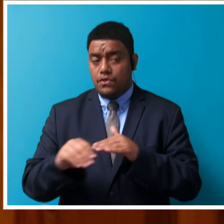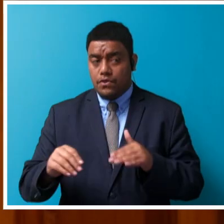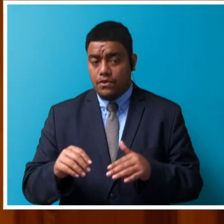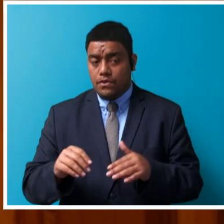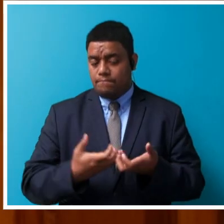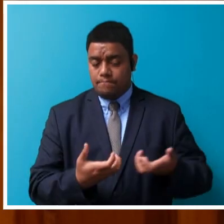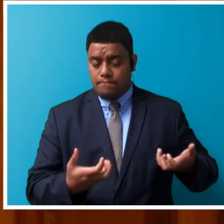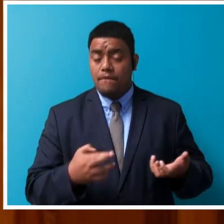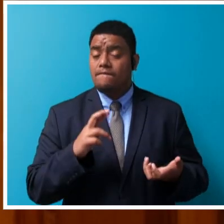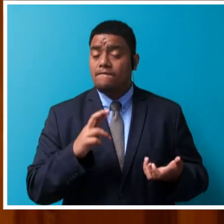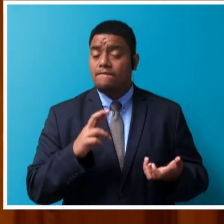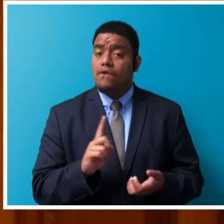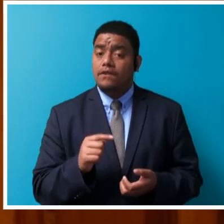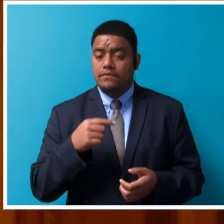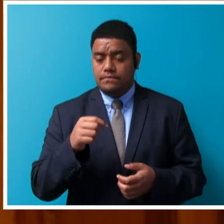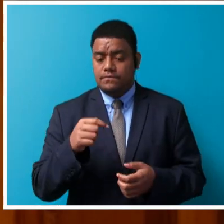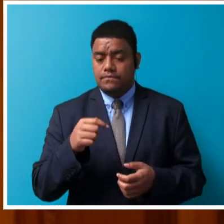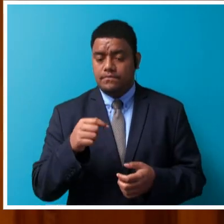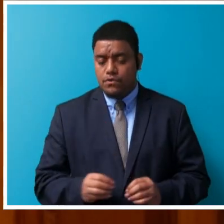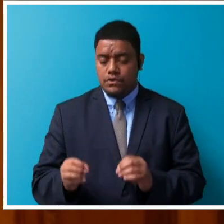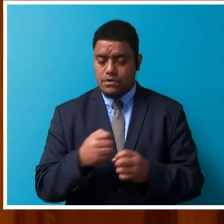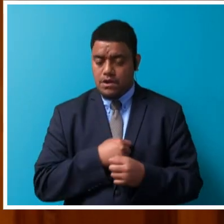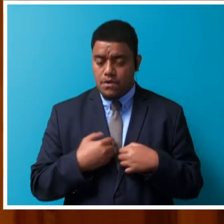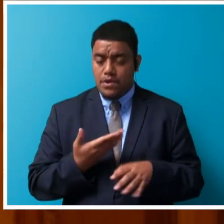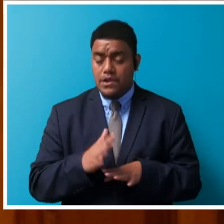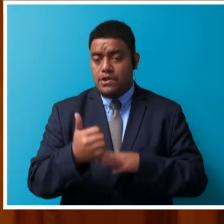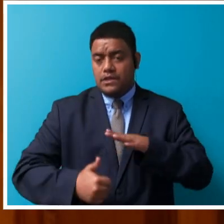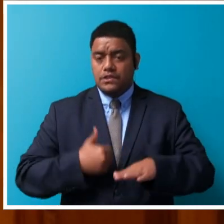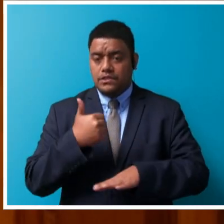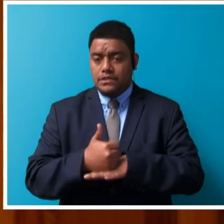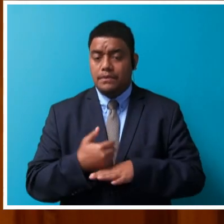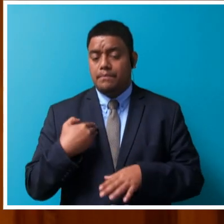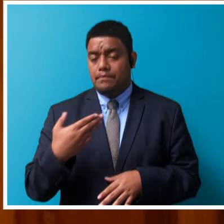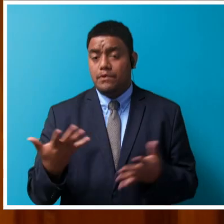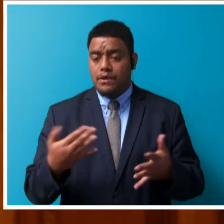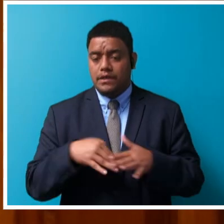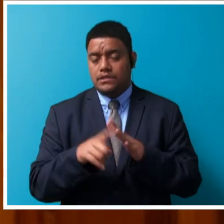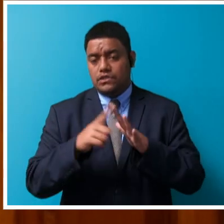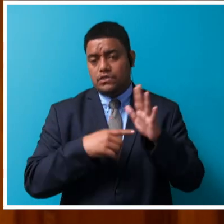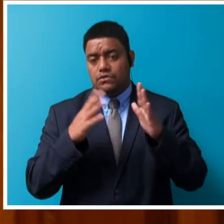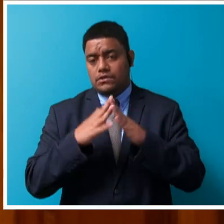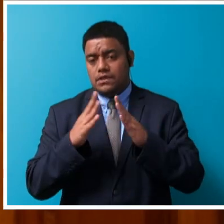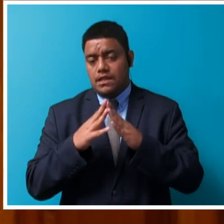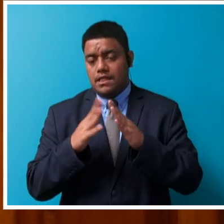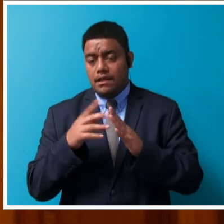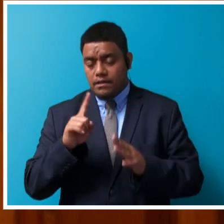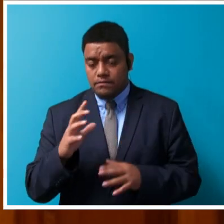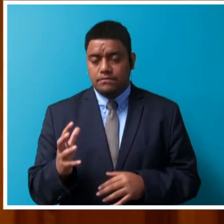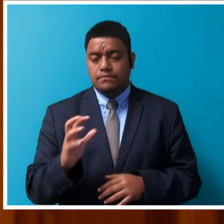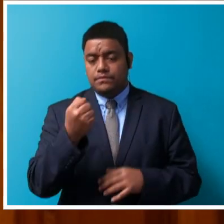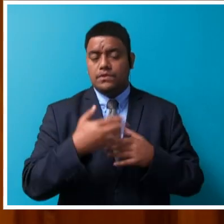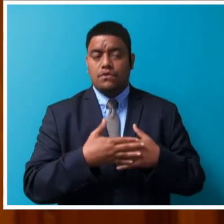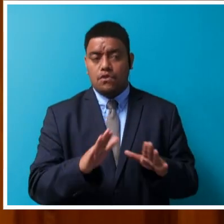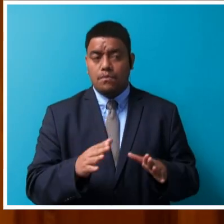aside exclusively to operationalize our newly established diplomatic mission in Jerusalem and to successfully reopen